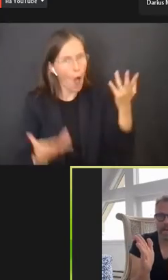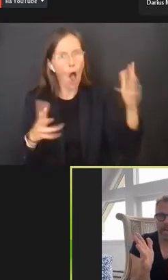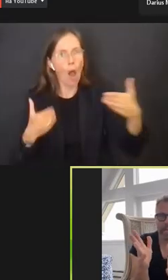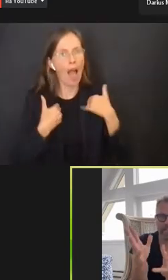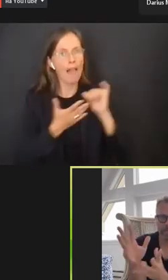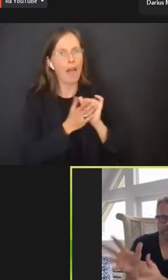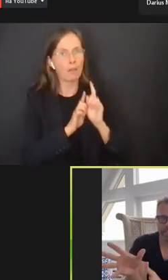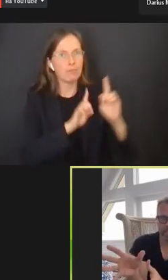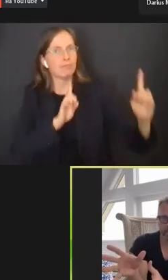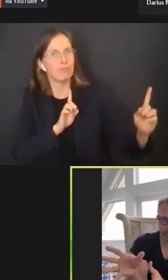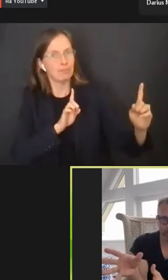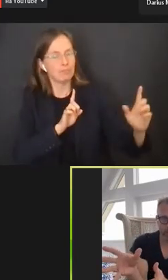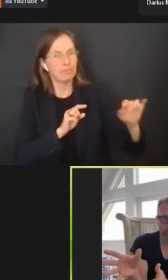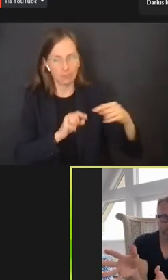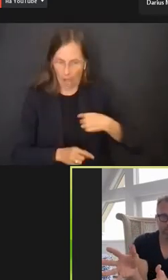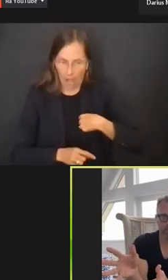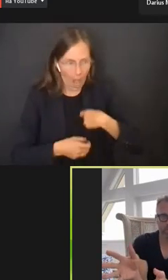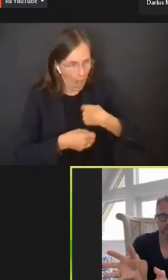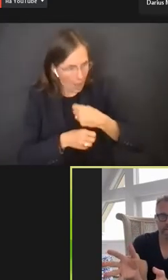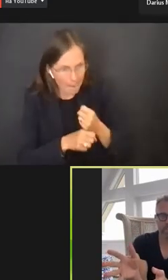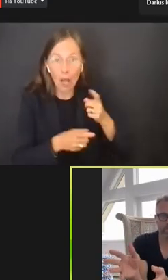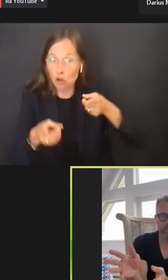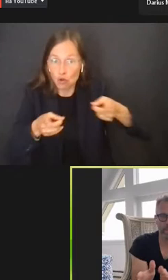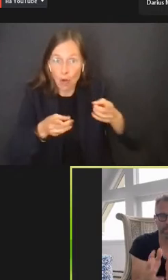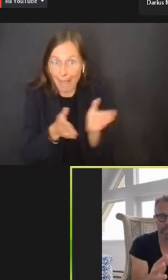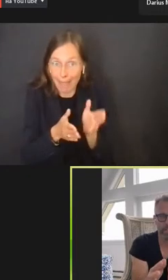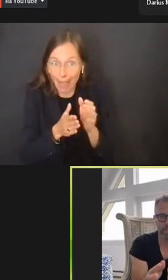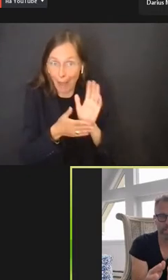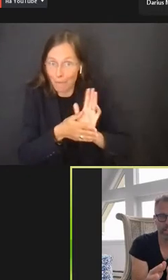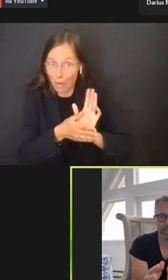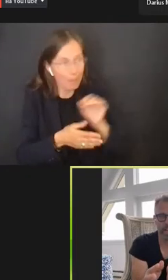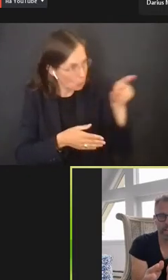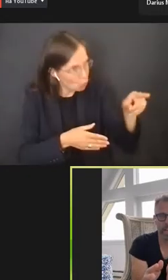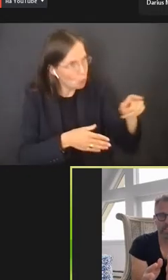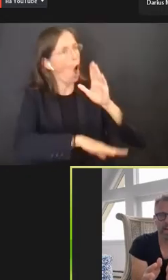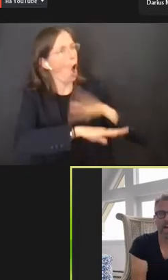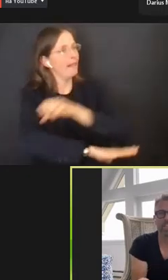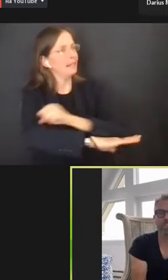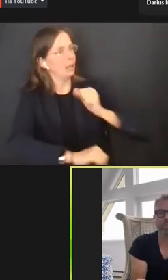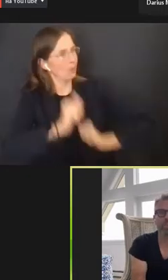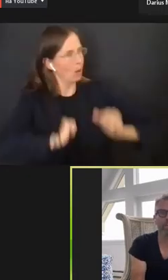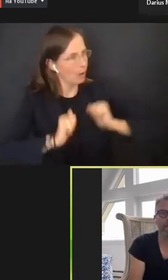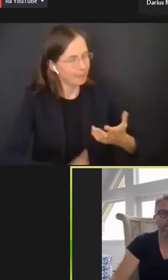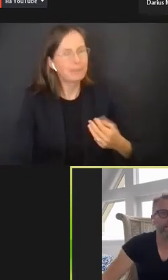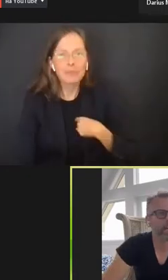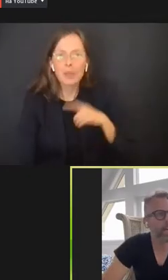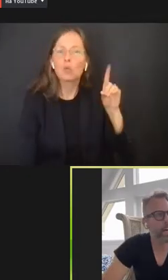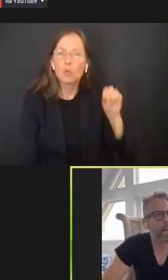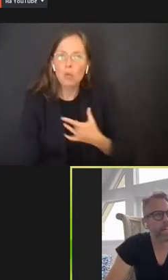And I ended up directing this little film, which is true. And you ended up on stage. And I do feel